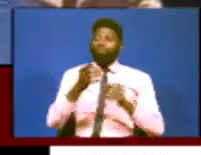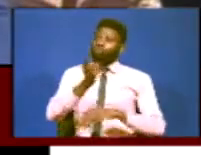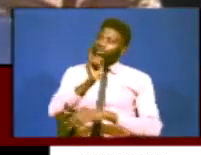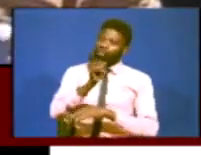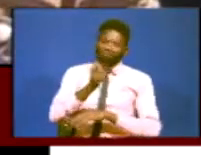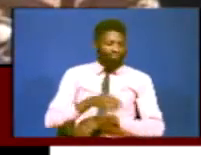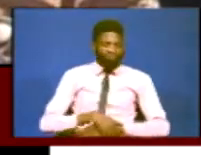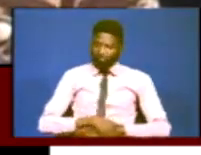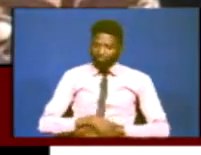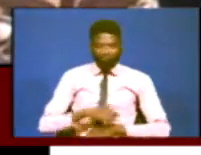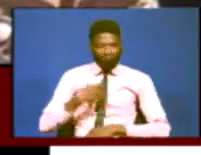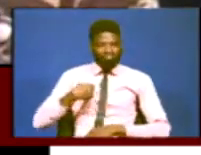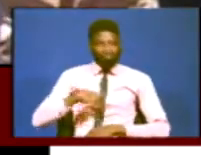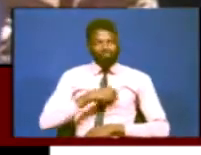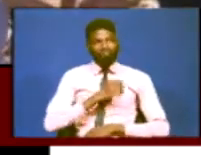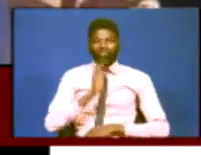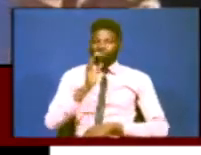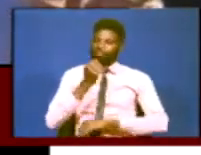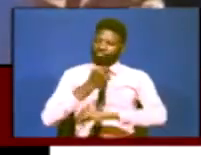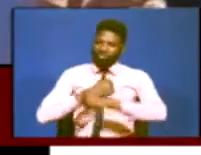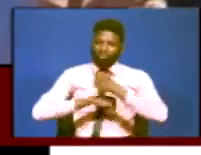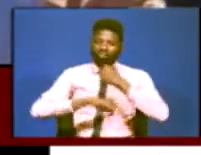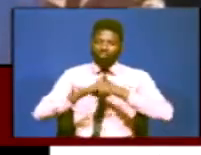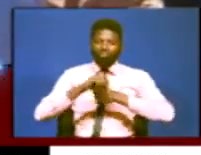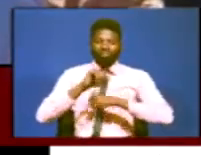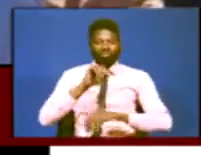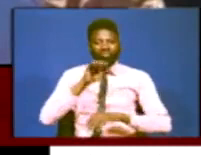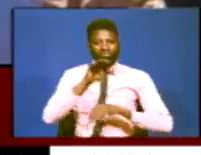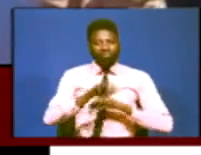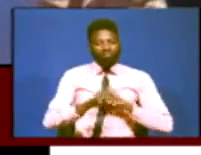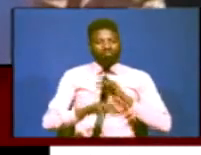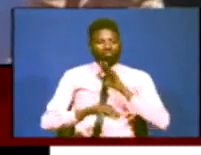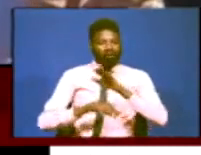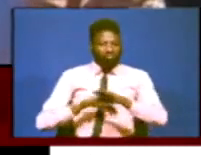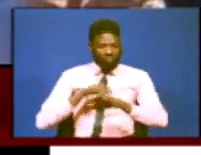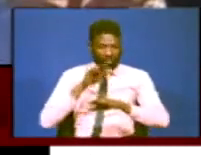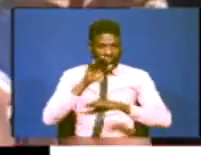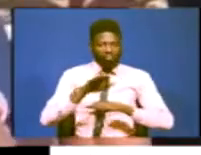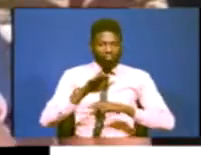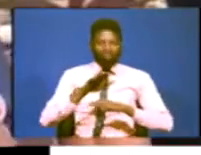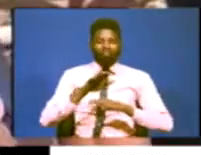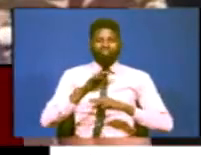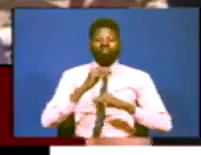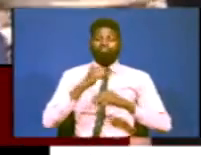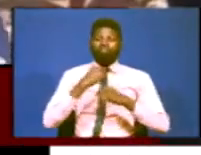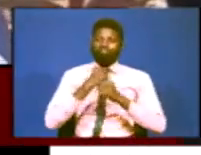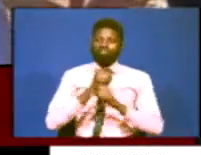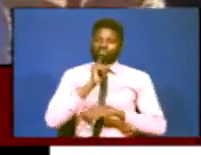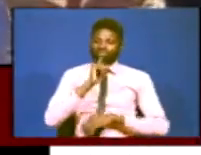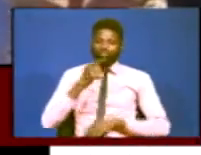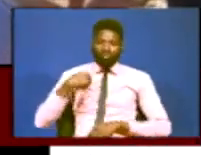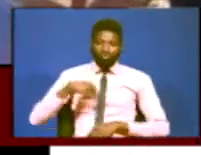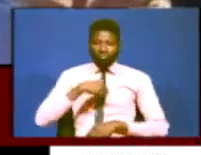resolutely and systematically to take measures to make our presence, intent, and capability